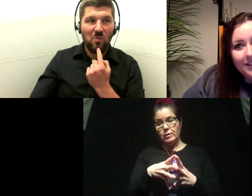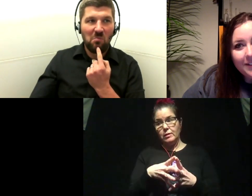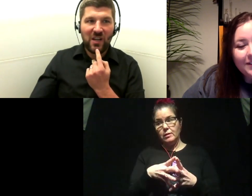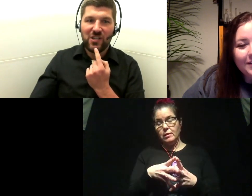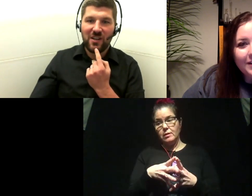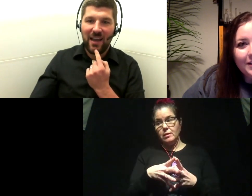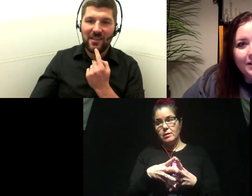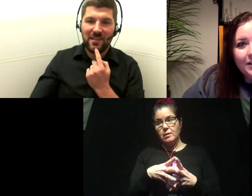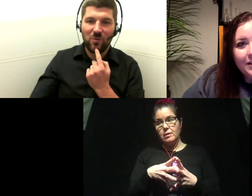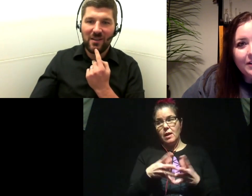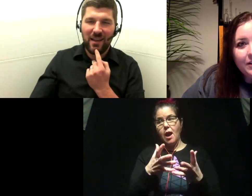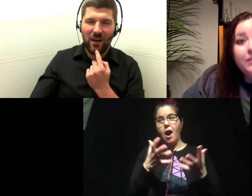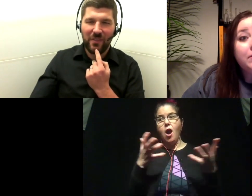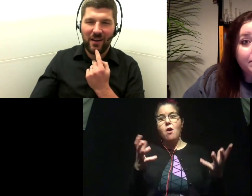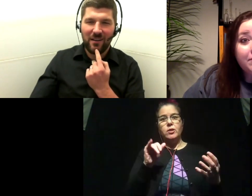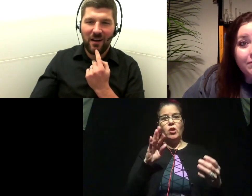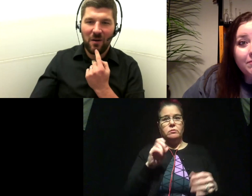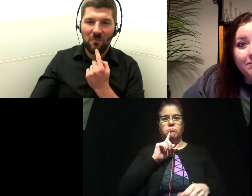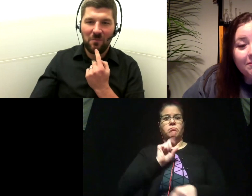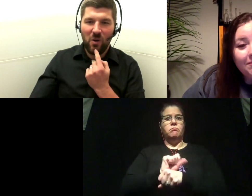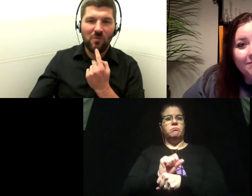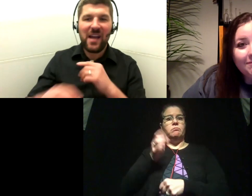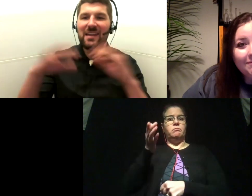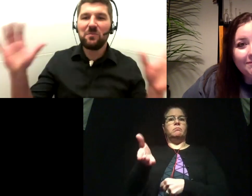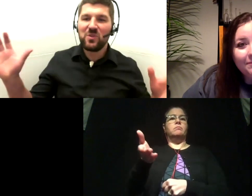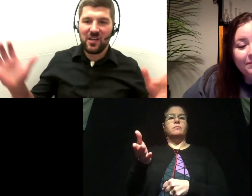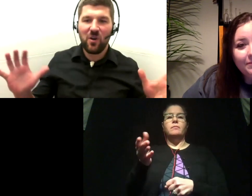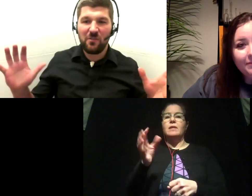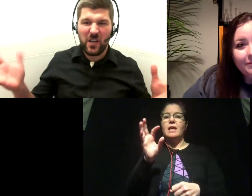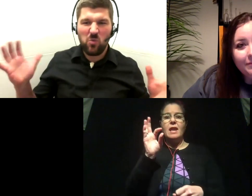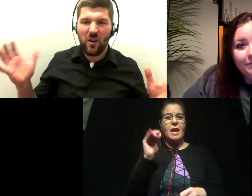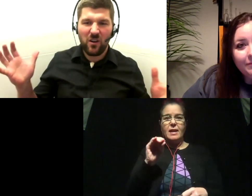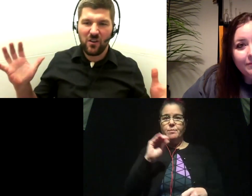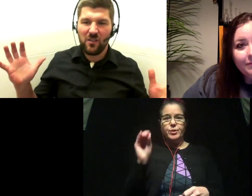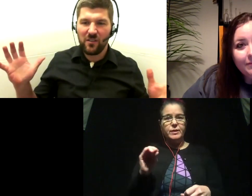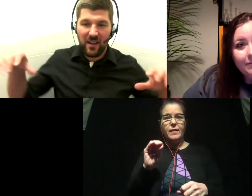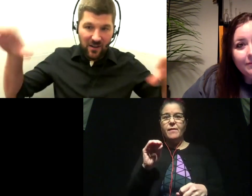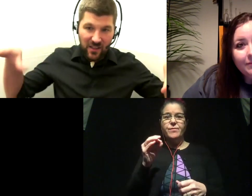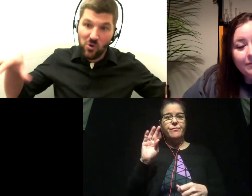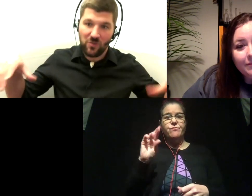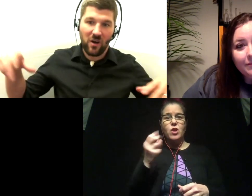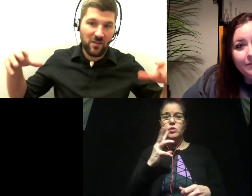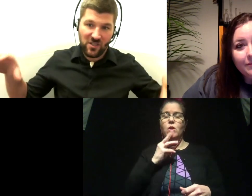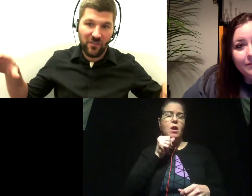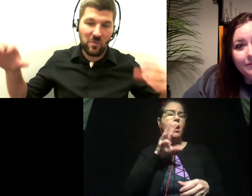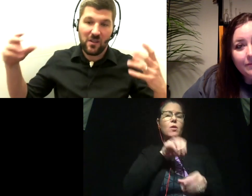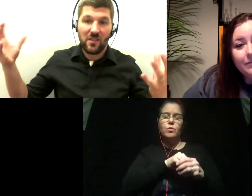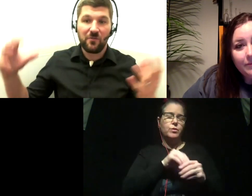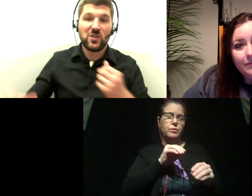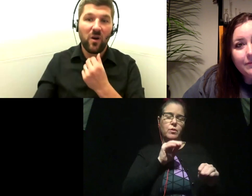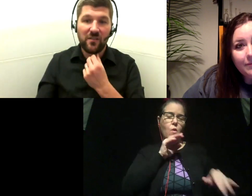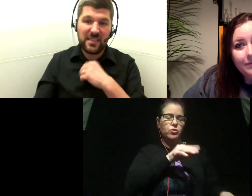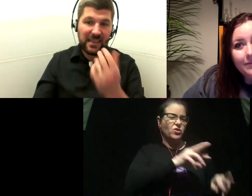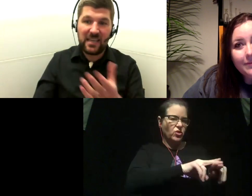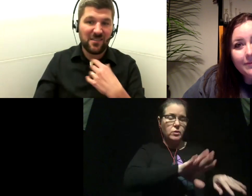how much ice there was out there. Over 90% of all the fresh water on Earth, not counting the ocean water, it's salty, but the